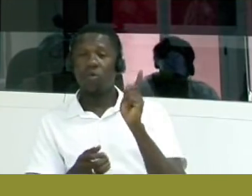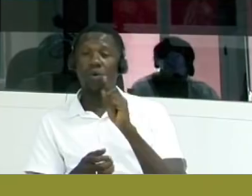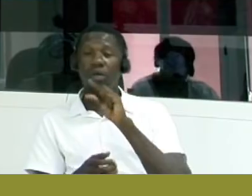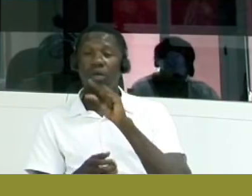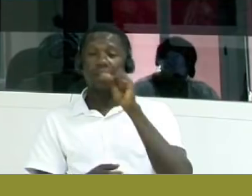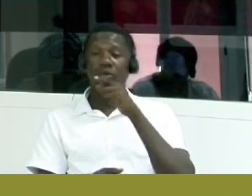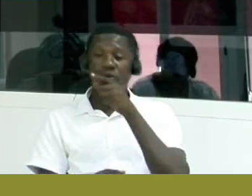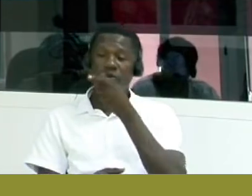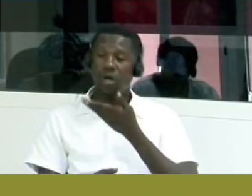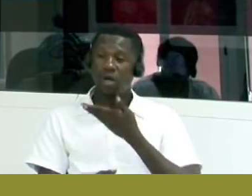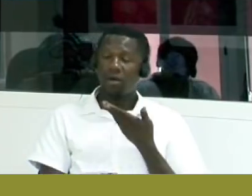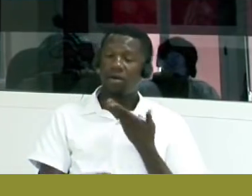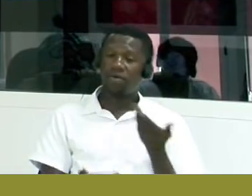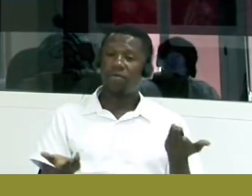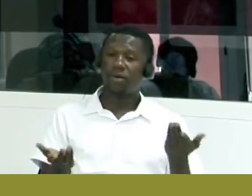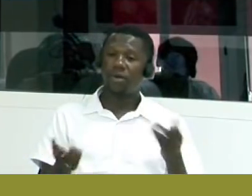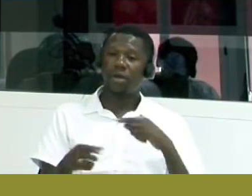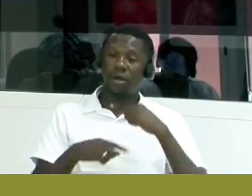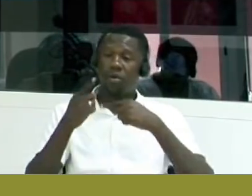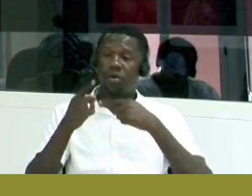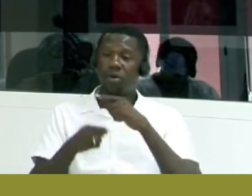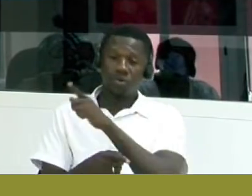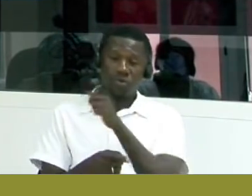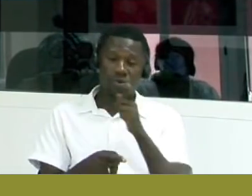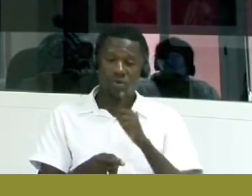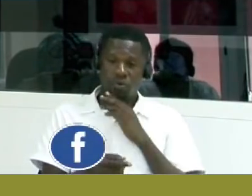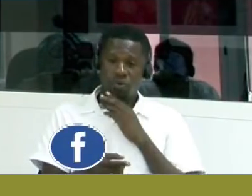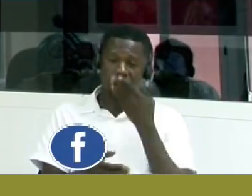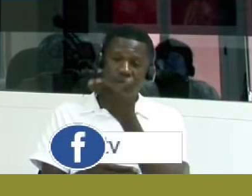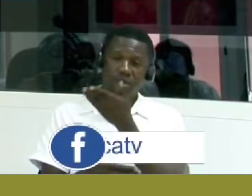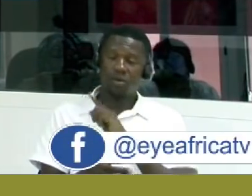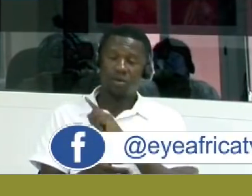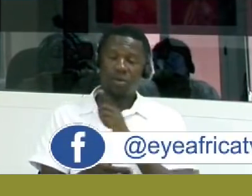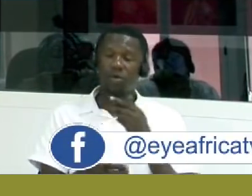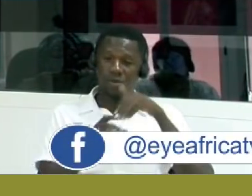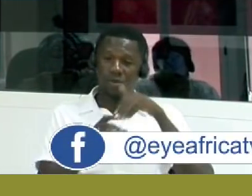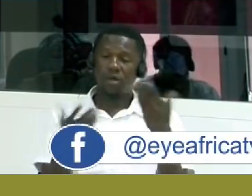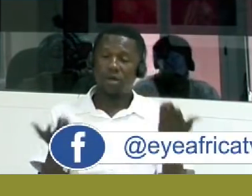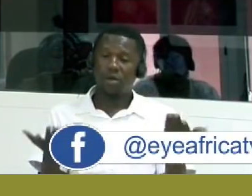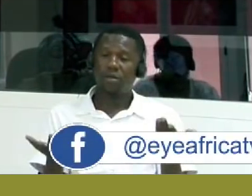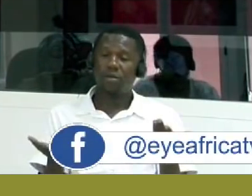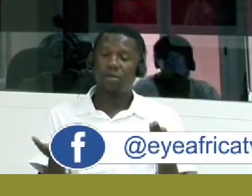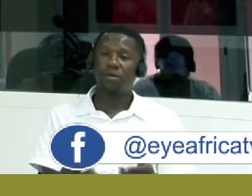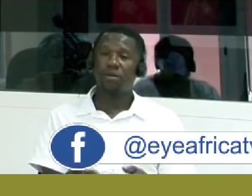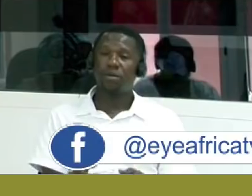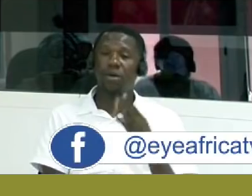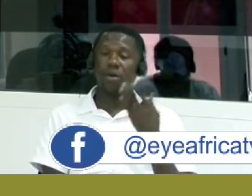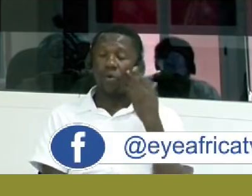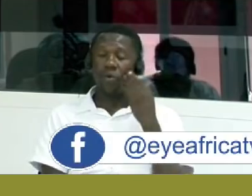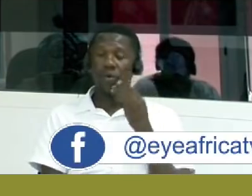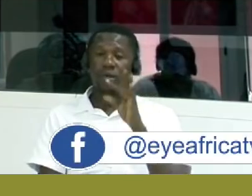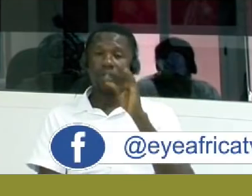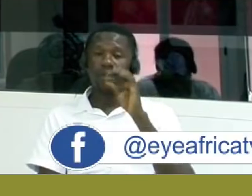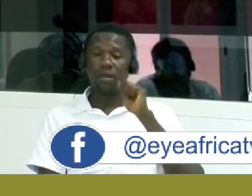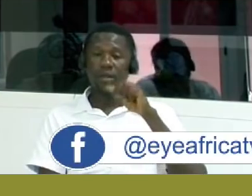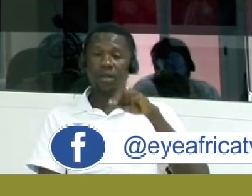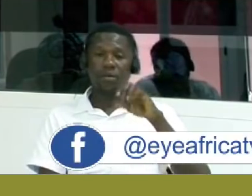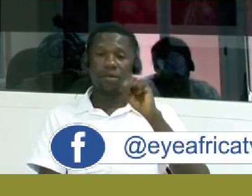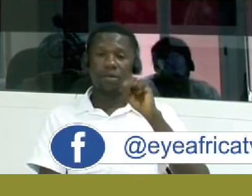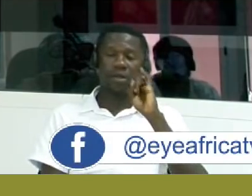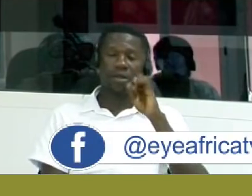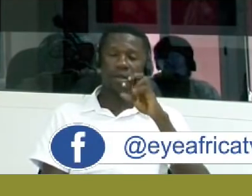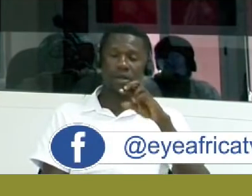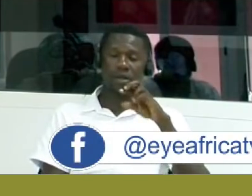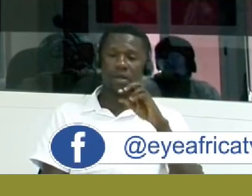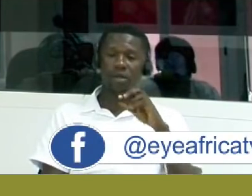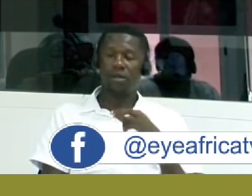have about those who were there and were not supposed to be there? When Tamsir came to my office and said to me,